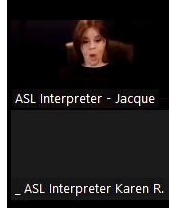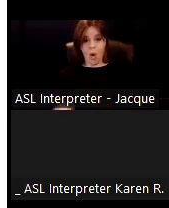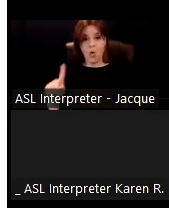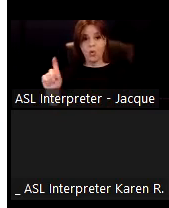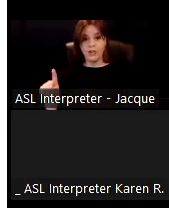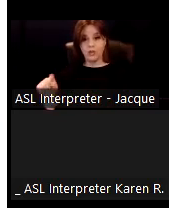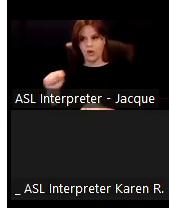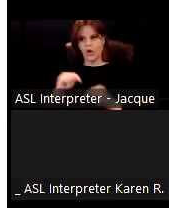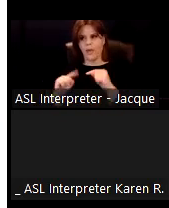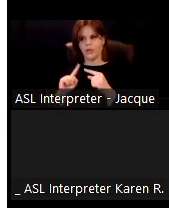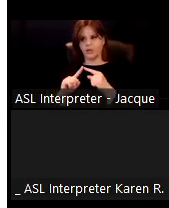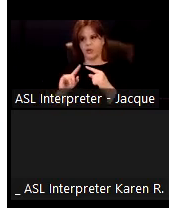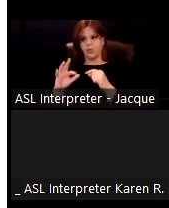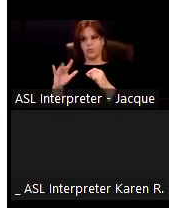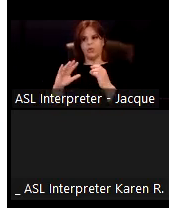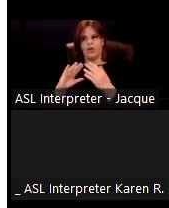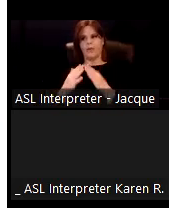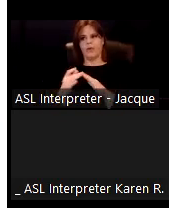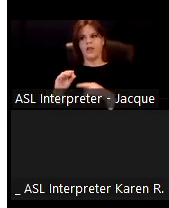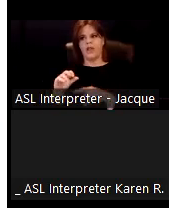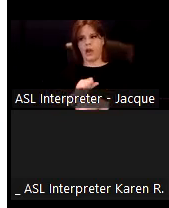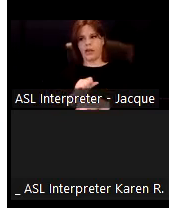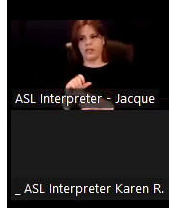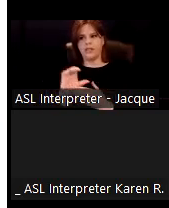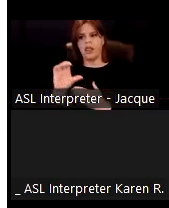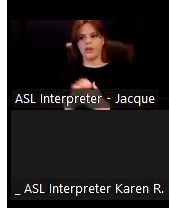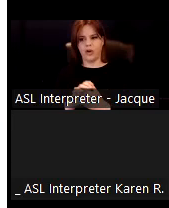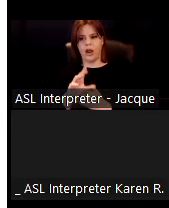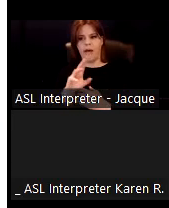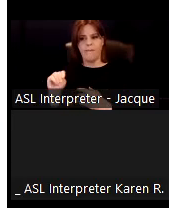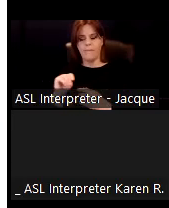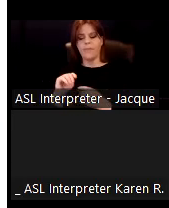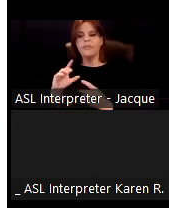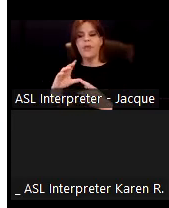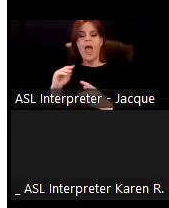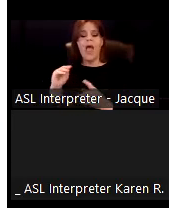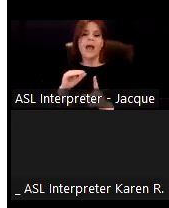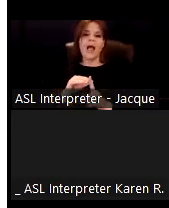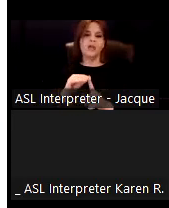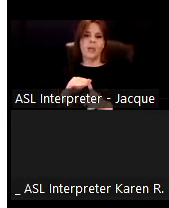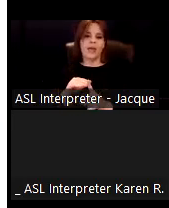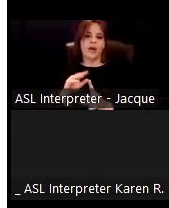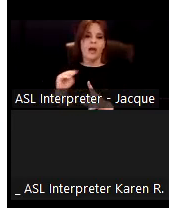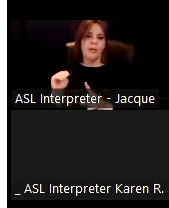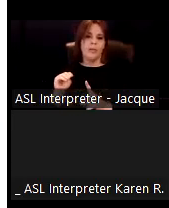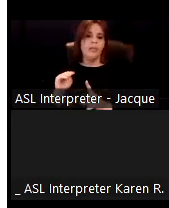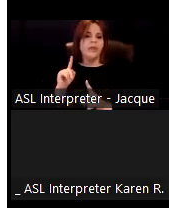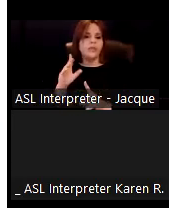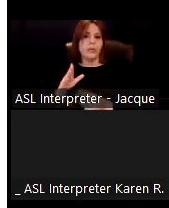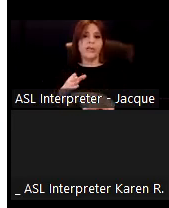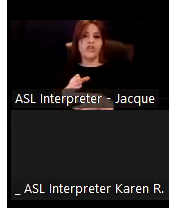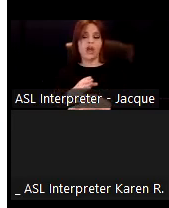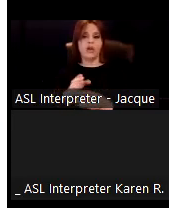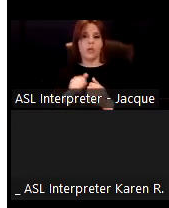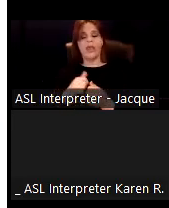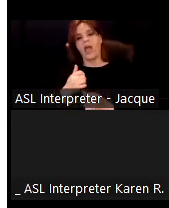back to the community of practice calendar. And just as a reminder, this will be shared with